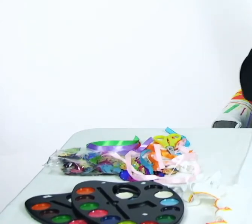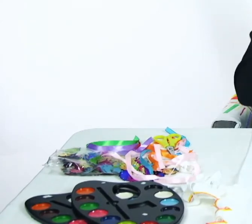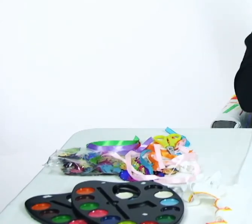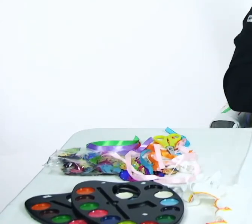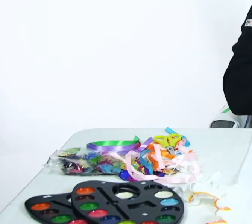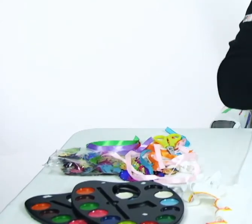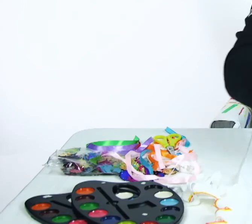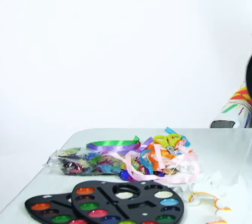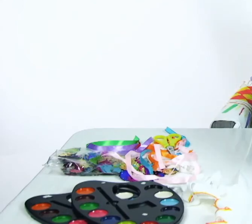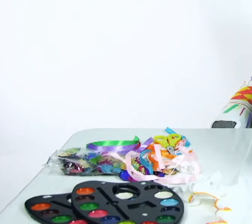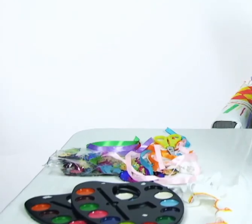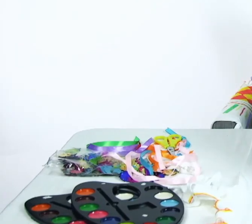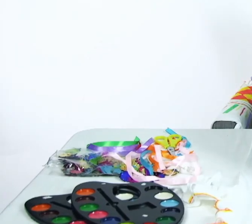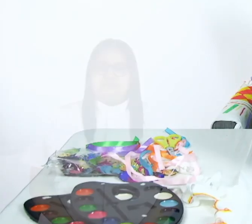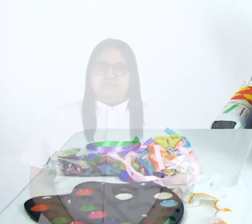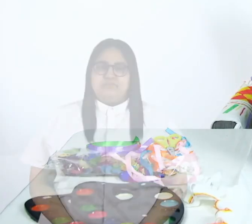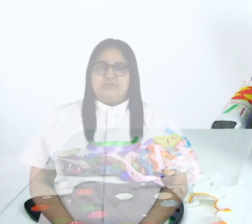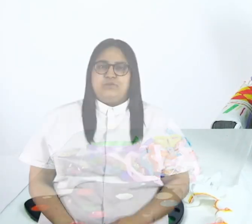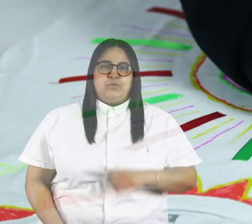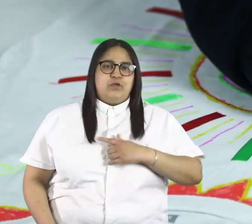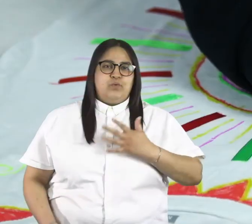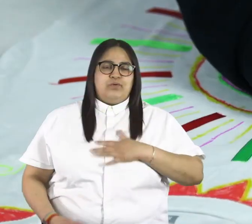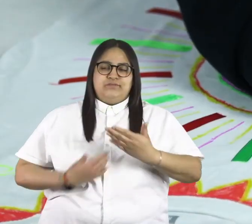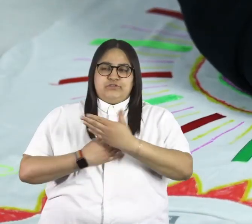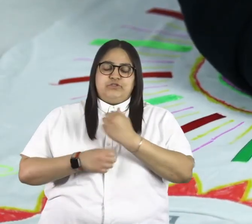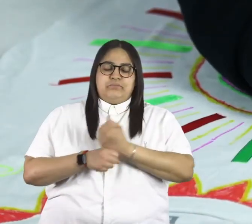And you want to stand out as well.